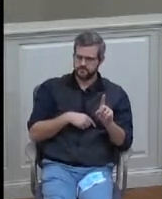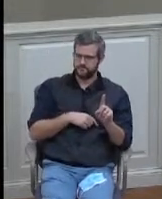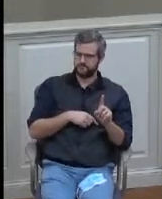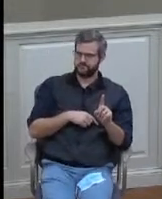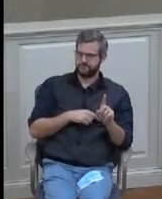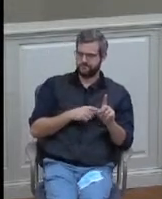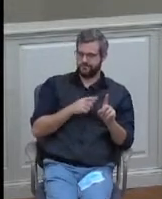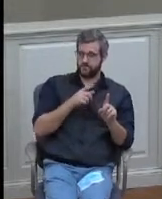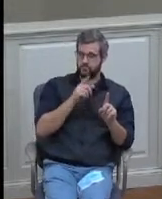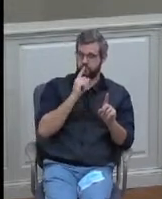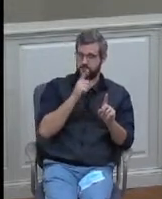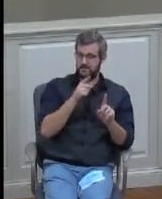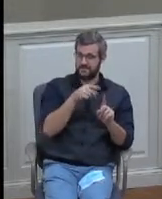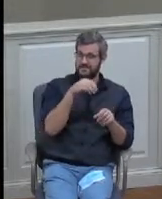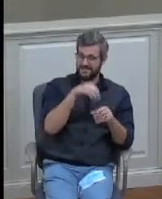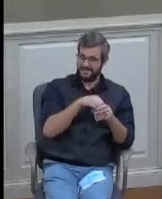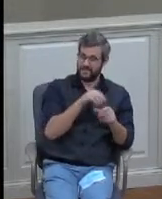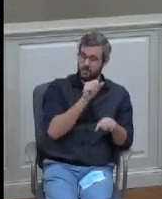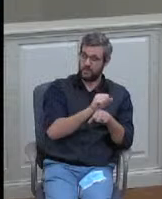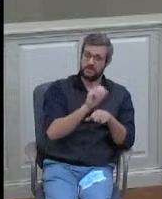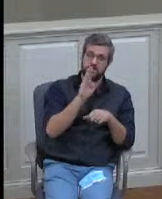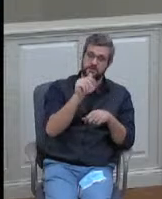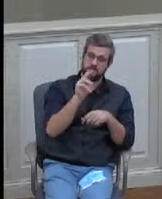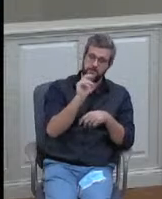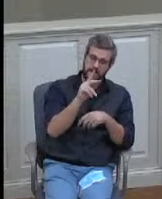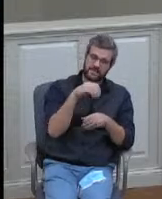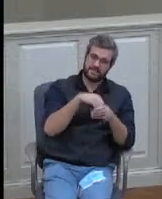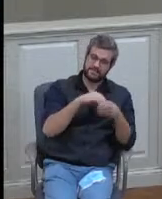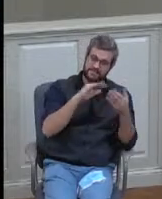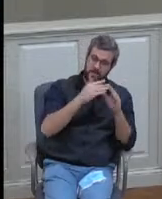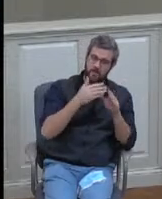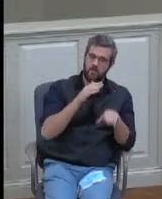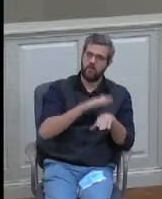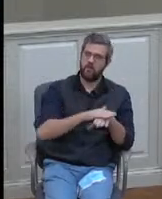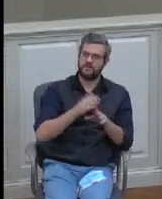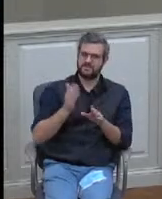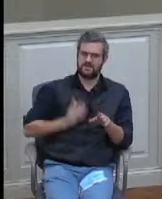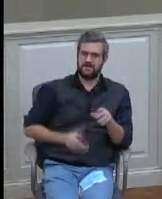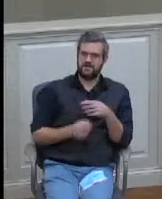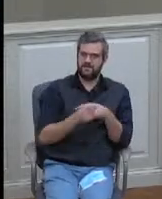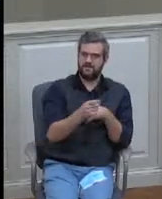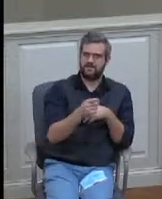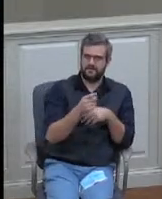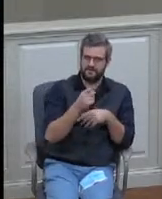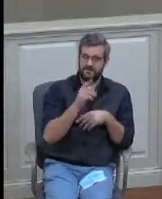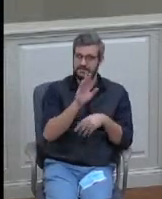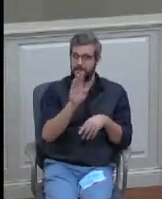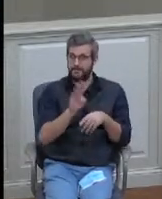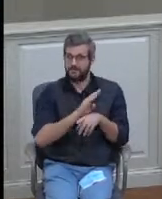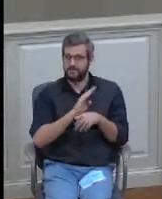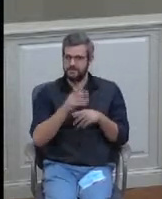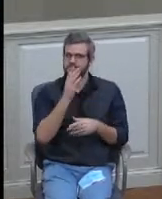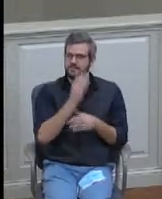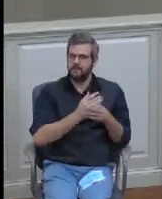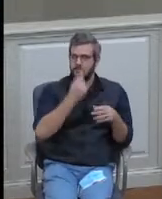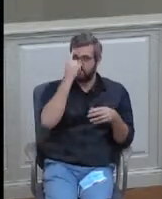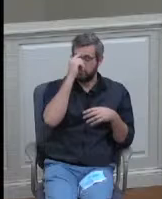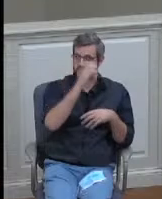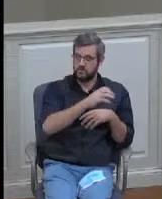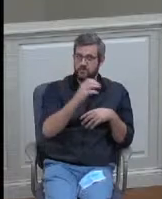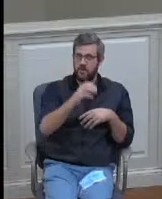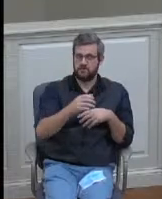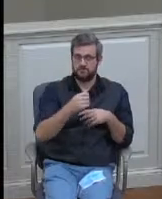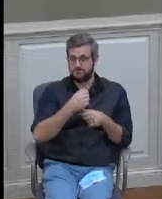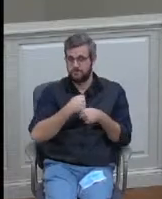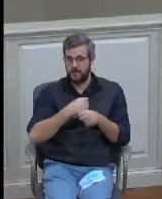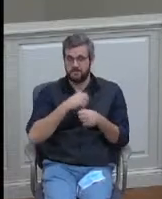for him, really. He is in the banking industry here in town. He's done this work for Center College as part of his business, and certainly we